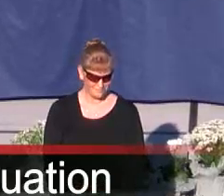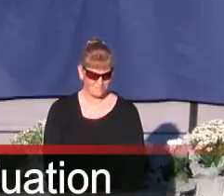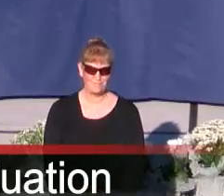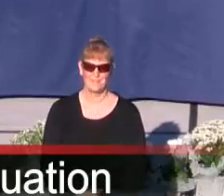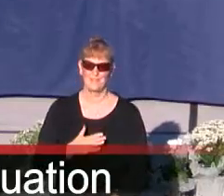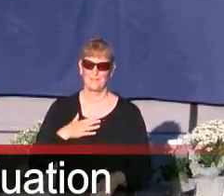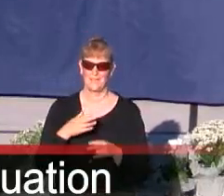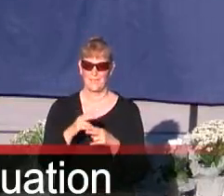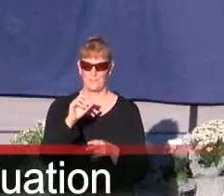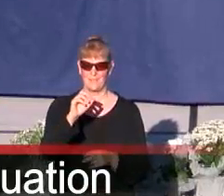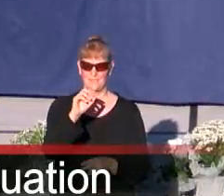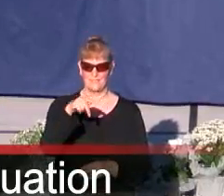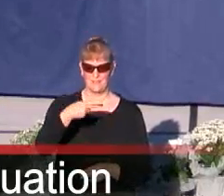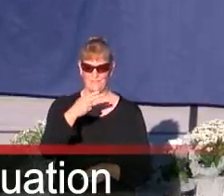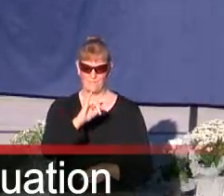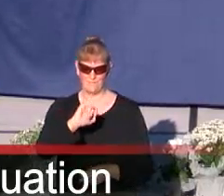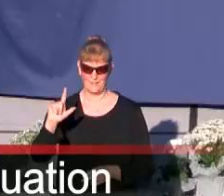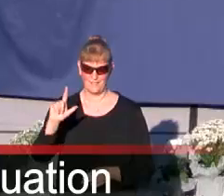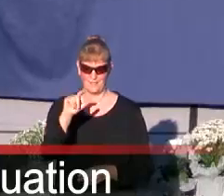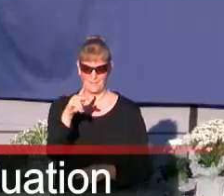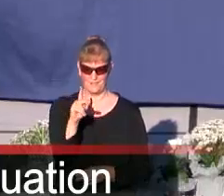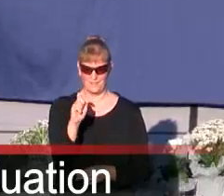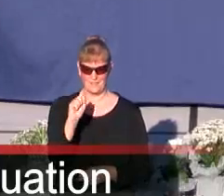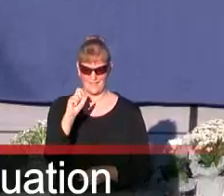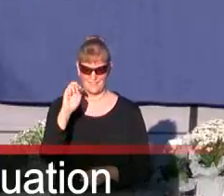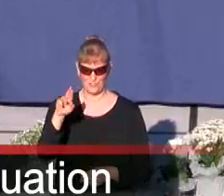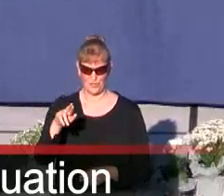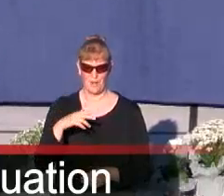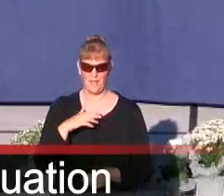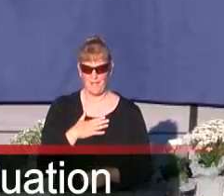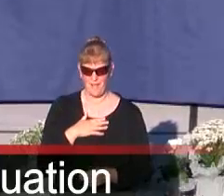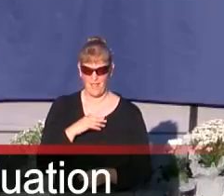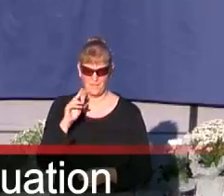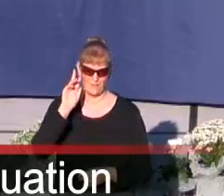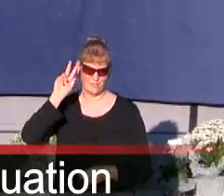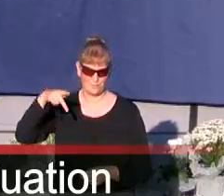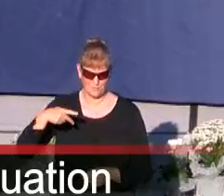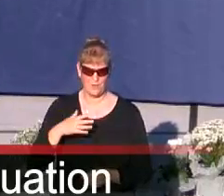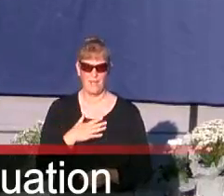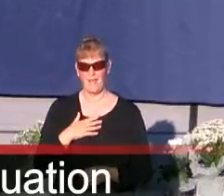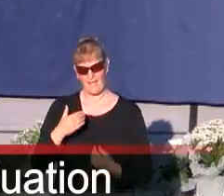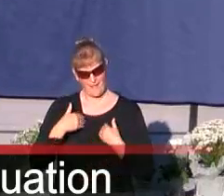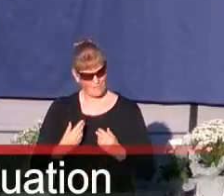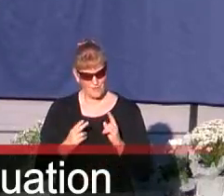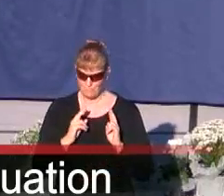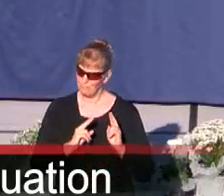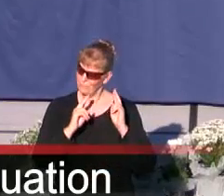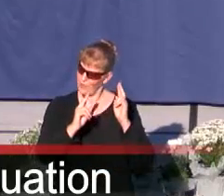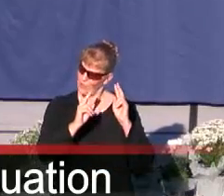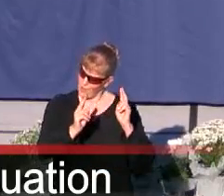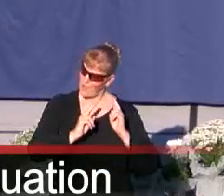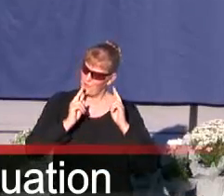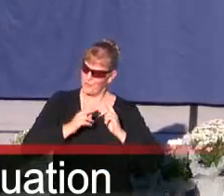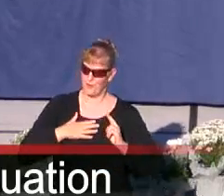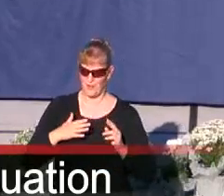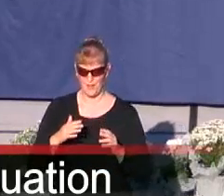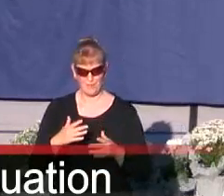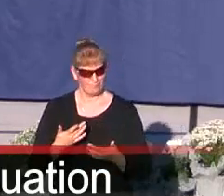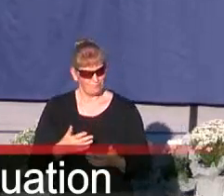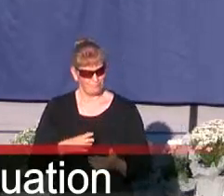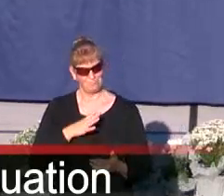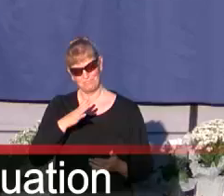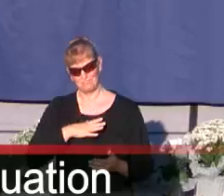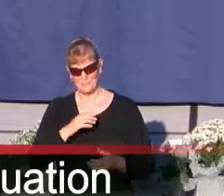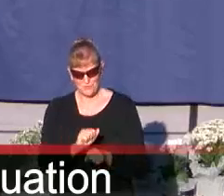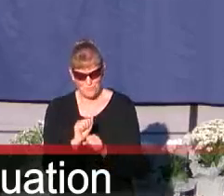My name is Phil Kestner, and I'm the assistant principal whose team has had the distinct honor and privilege to work with this